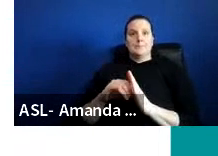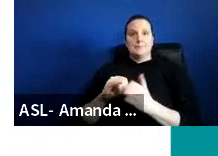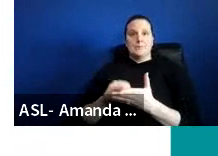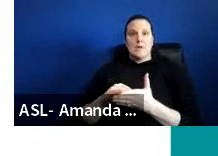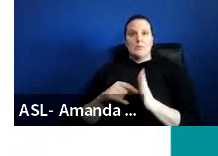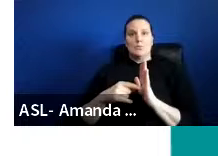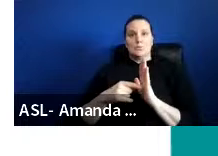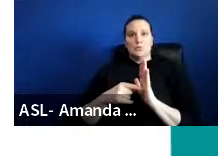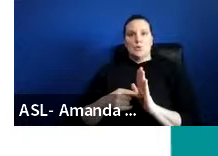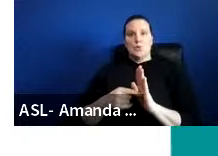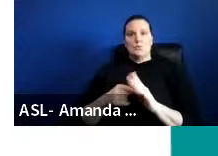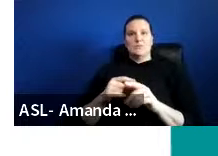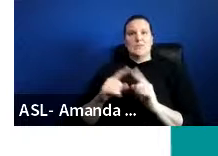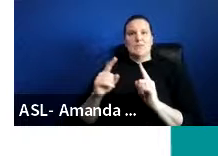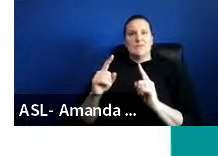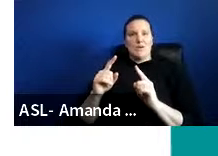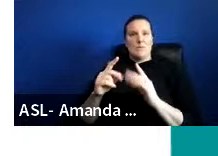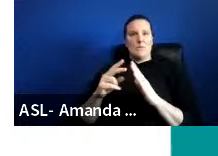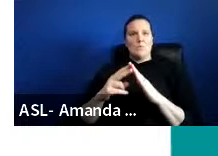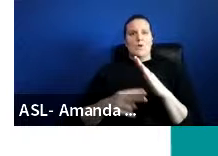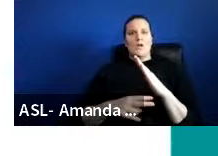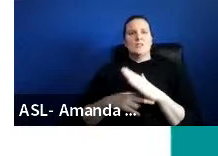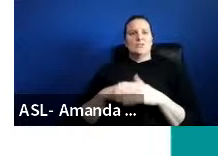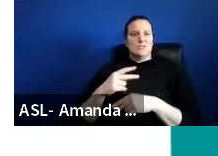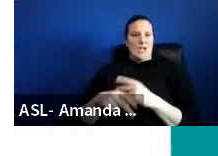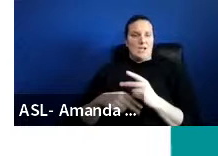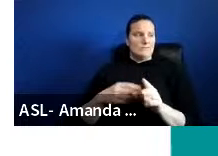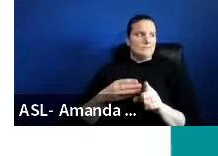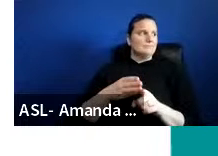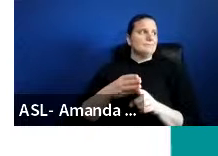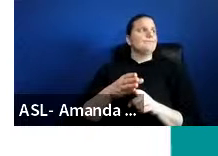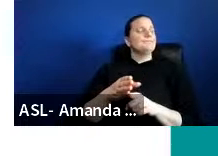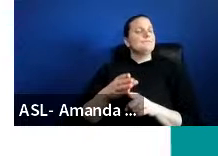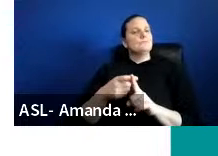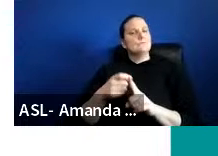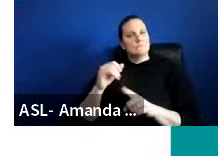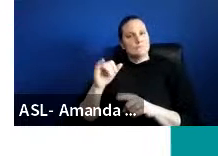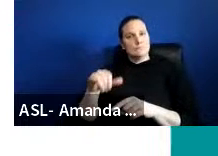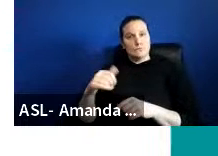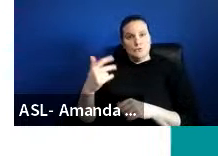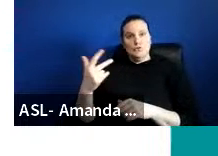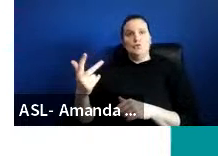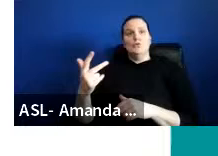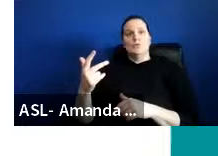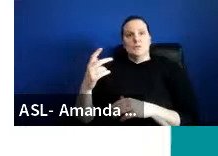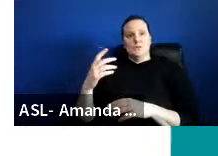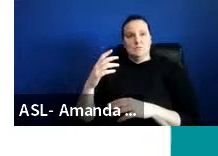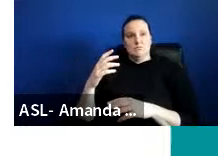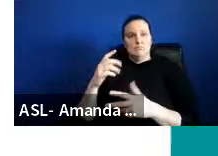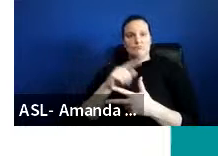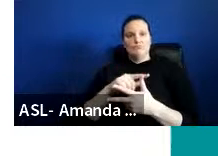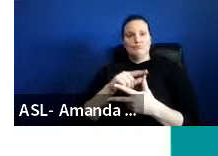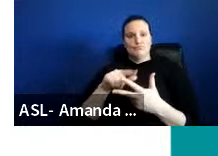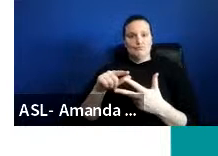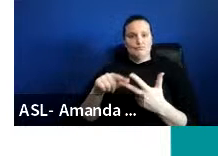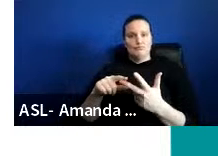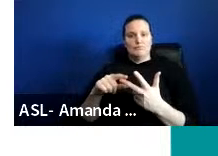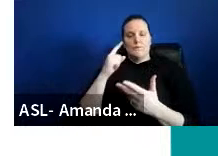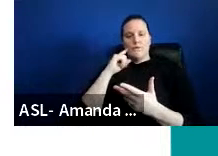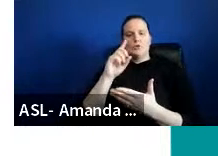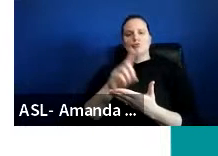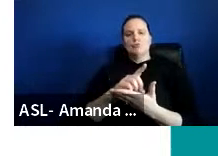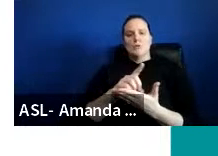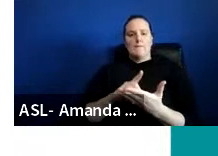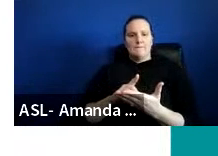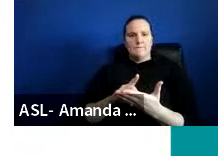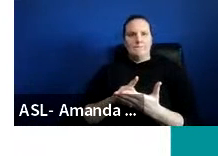show 3 different bridge types based on the 3 configurations that are being studied in the draft